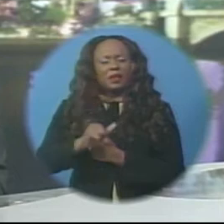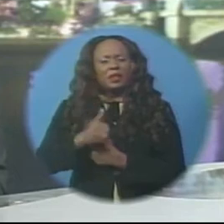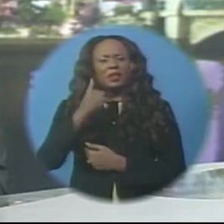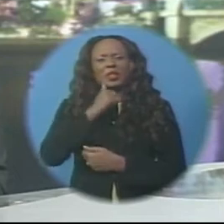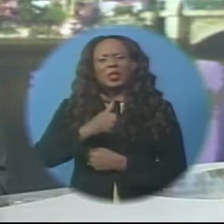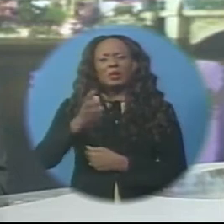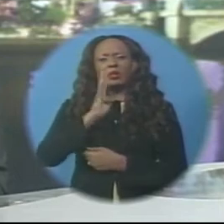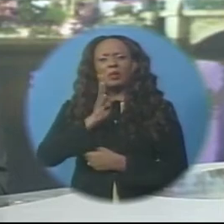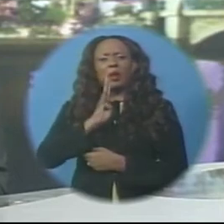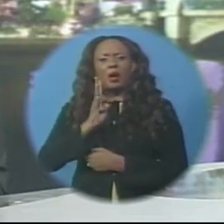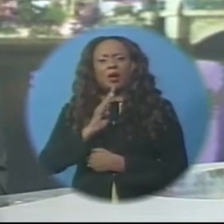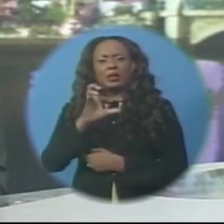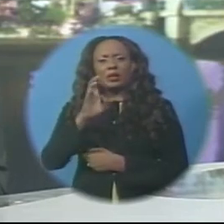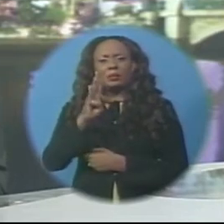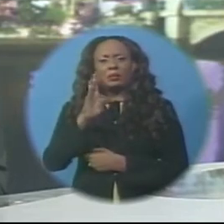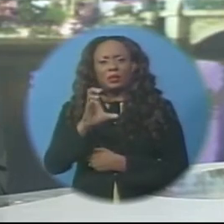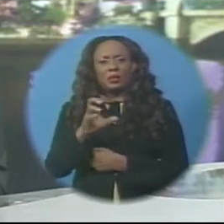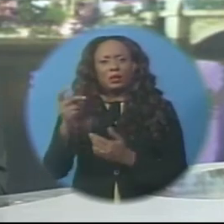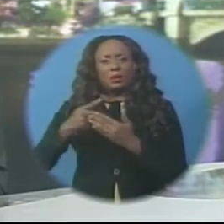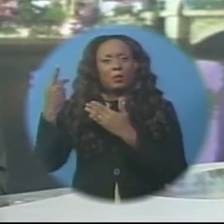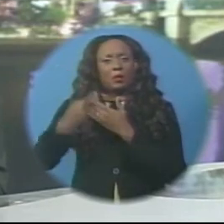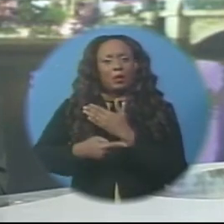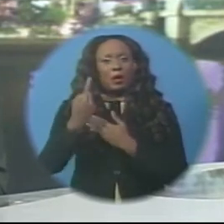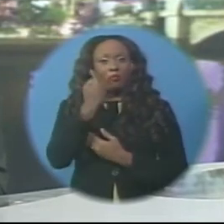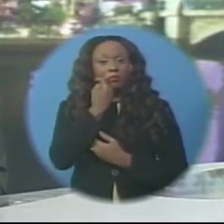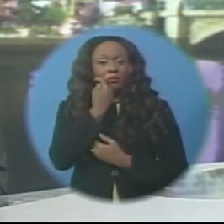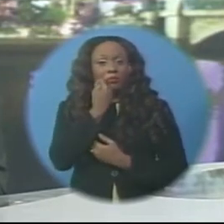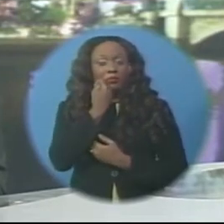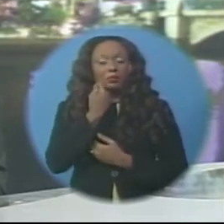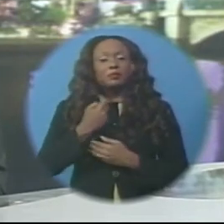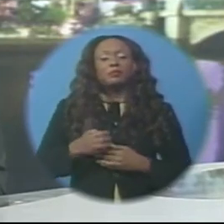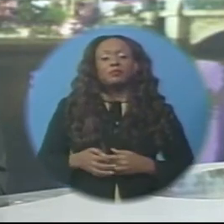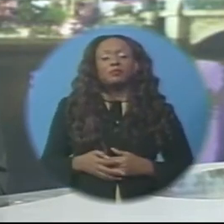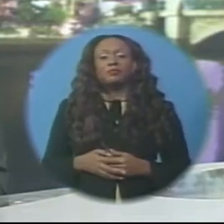CBC Current Affairs program In the Spotlight.